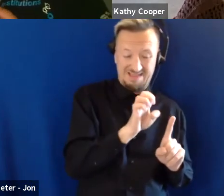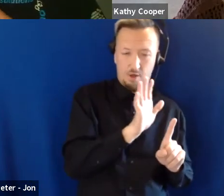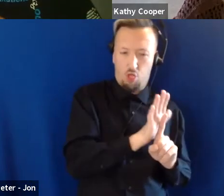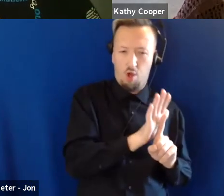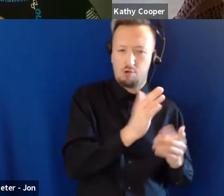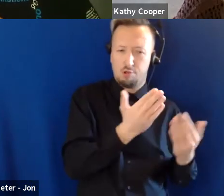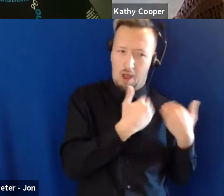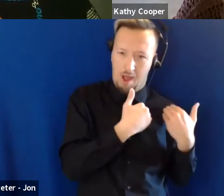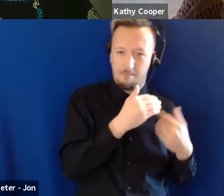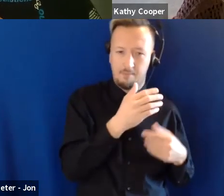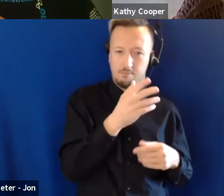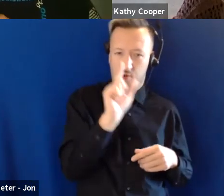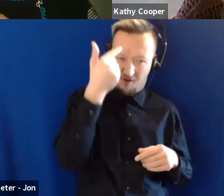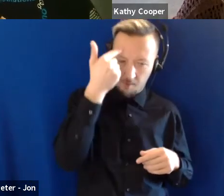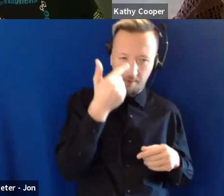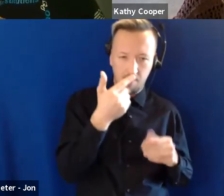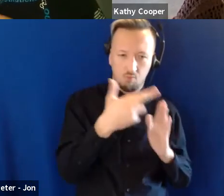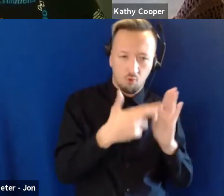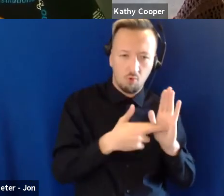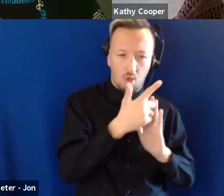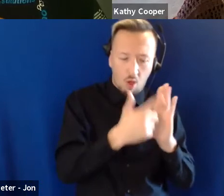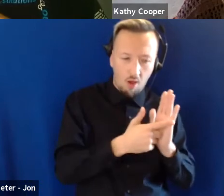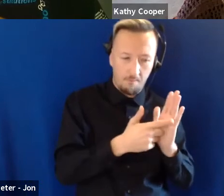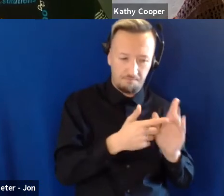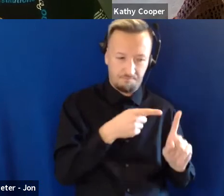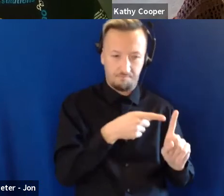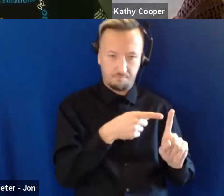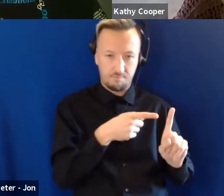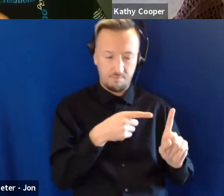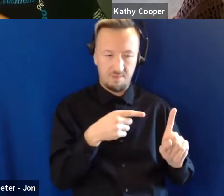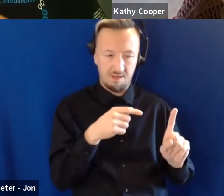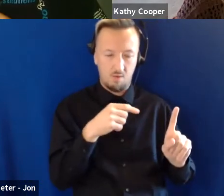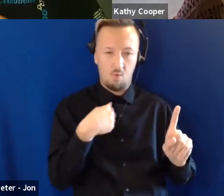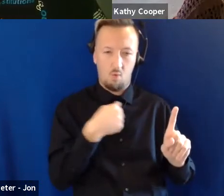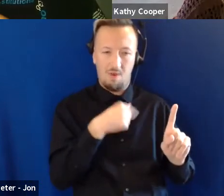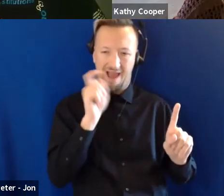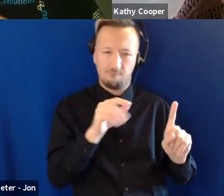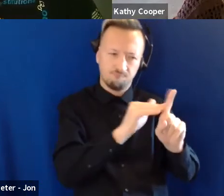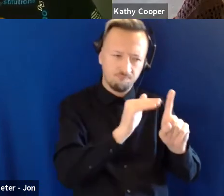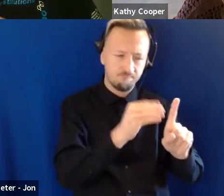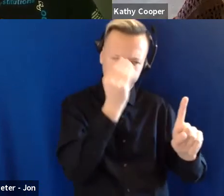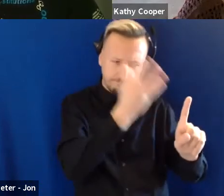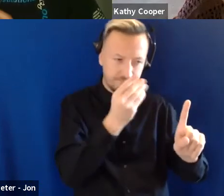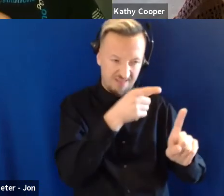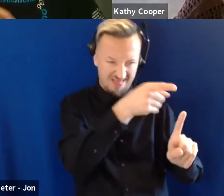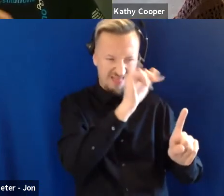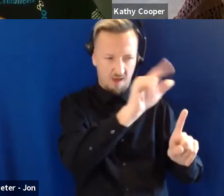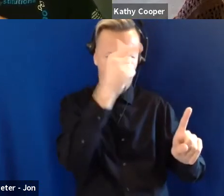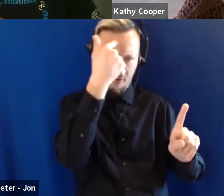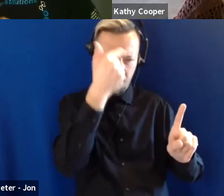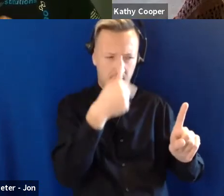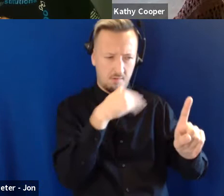for. But if we tell that bureaucracy, and if we reinforce time and time again to that bureaucracy, you